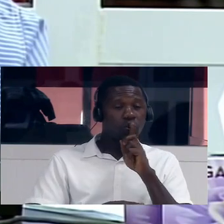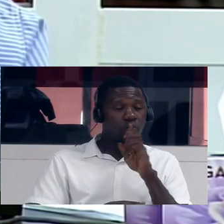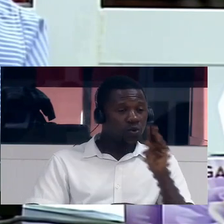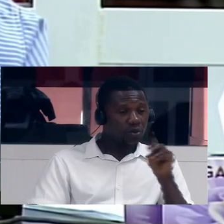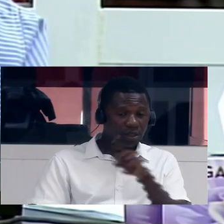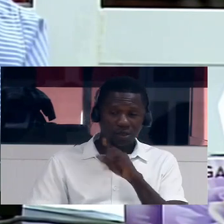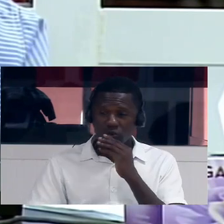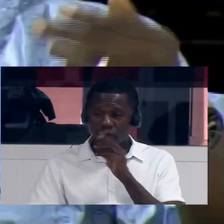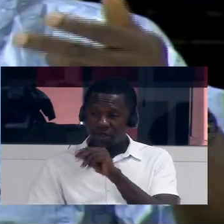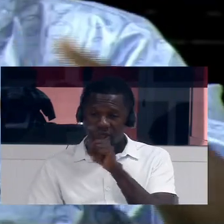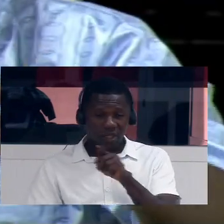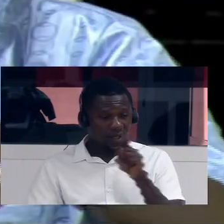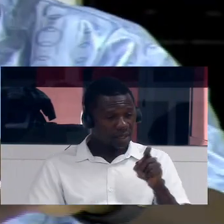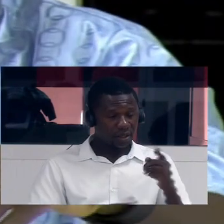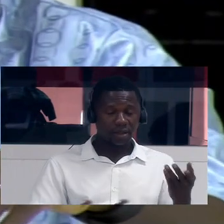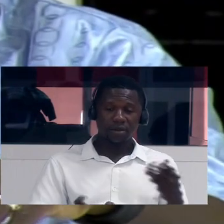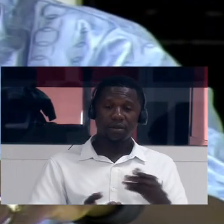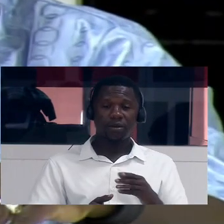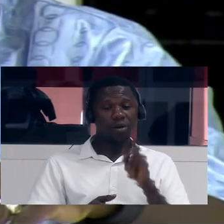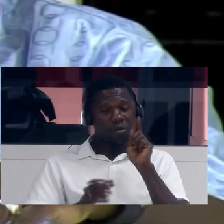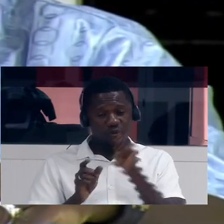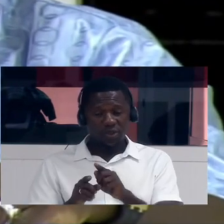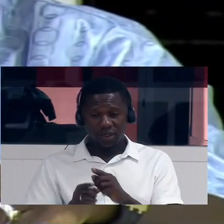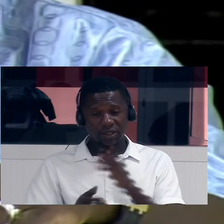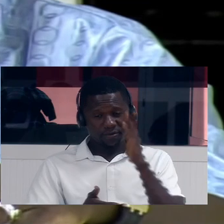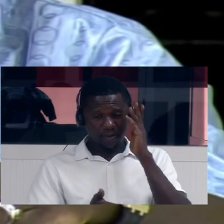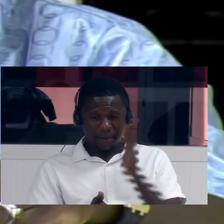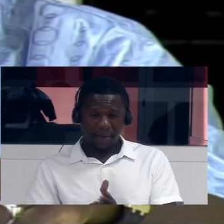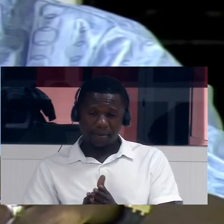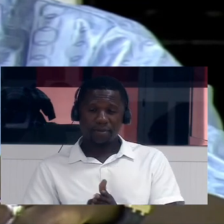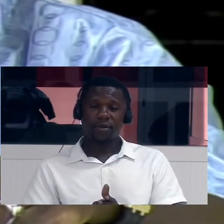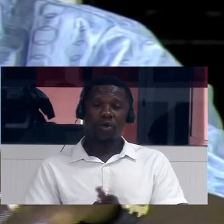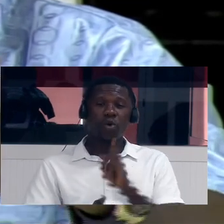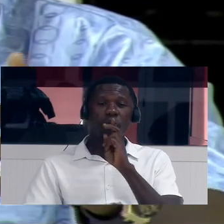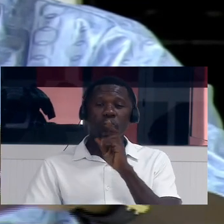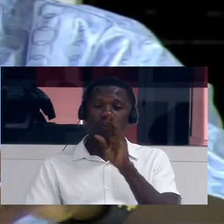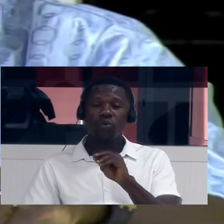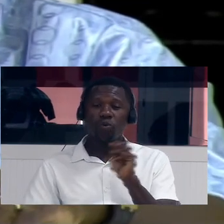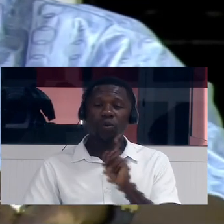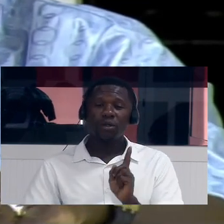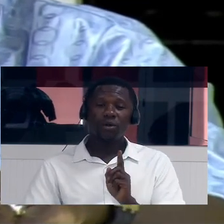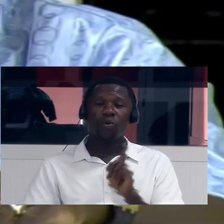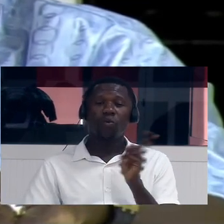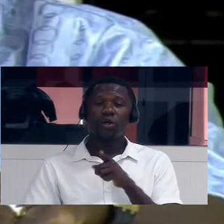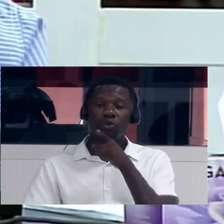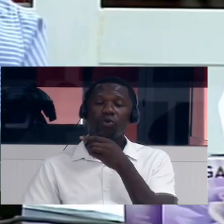that, put it in concrete terms. Who did what? What you asked them, brother?